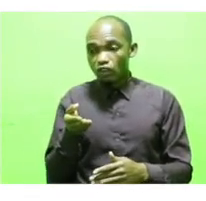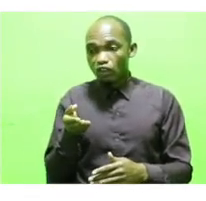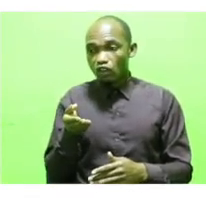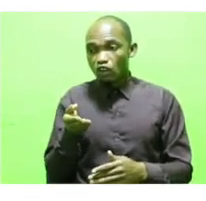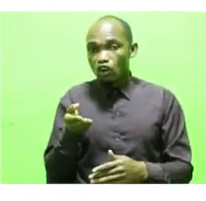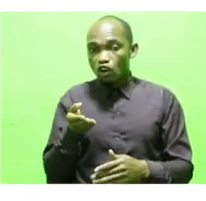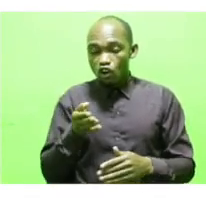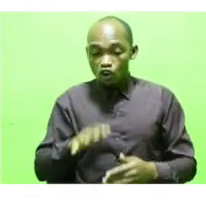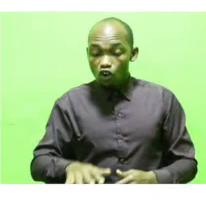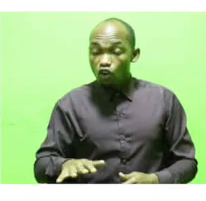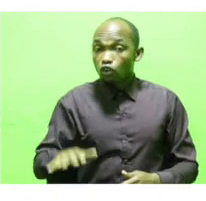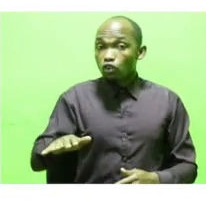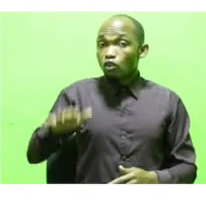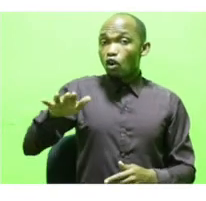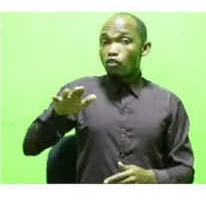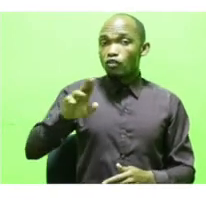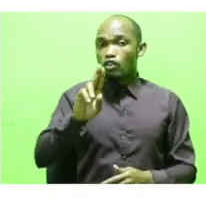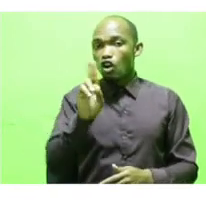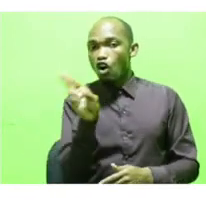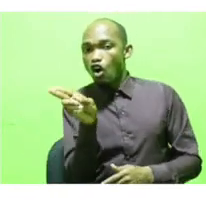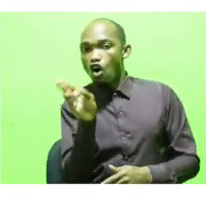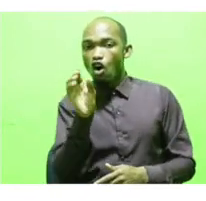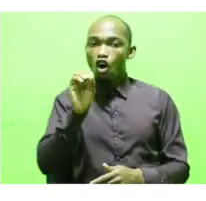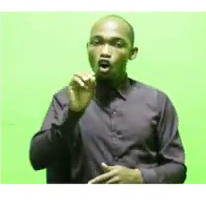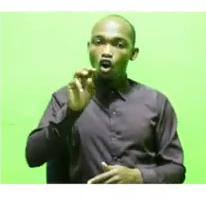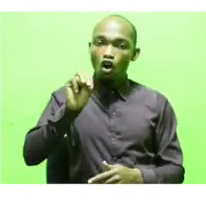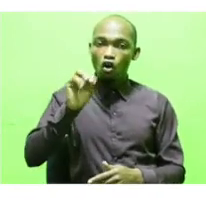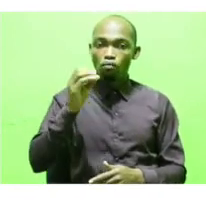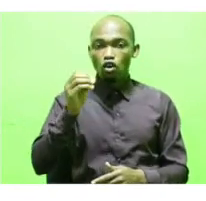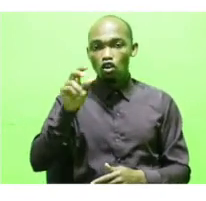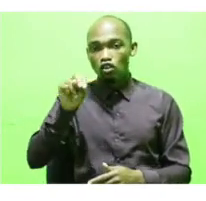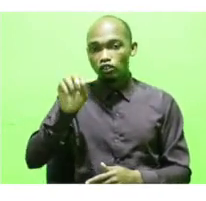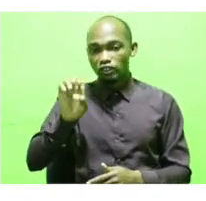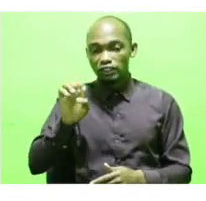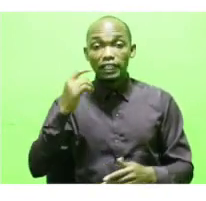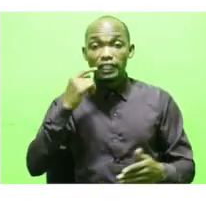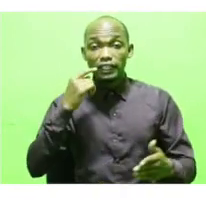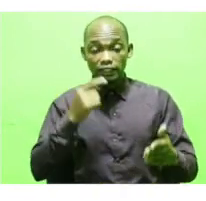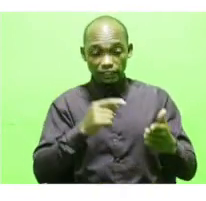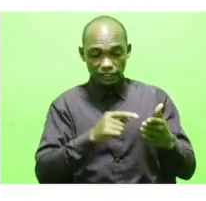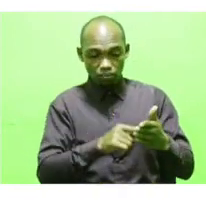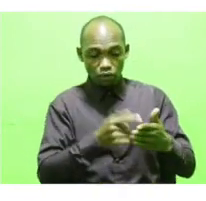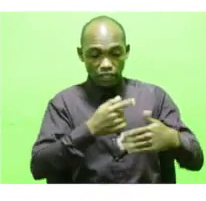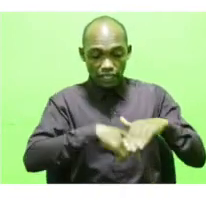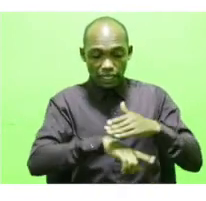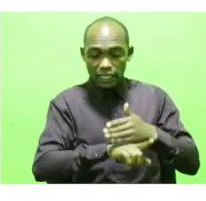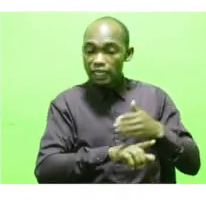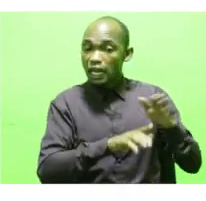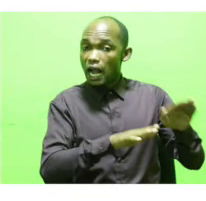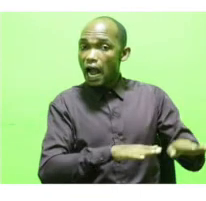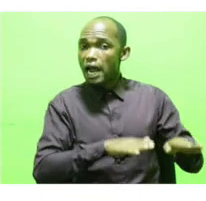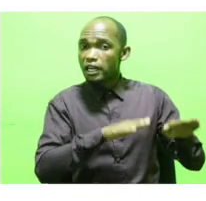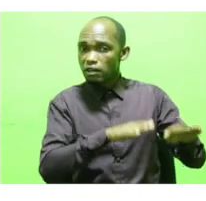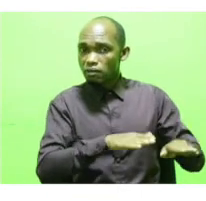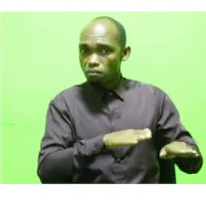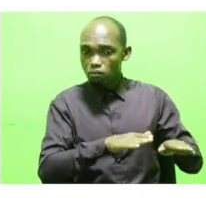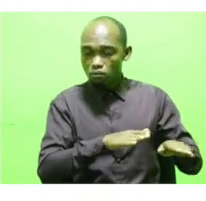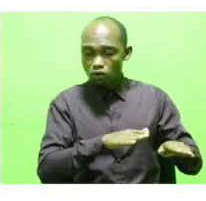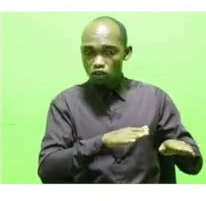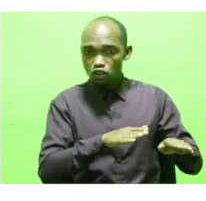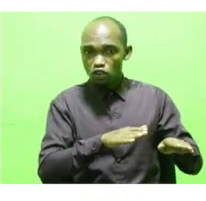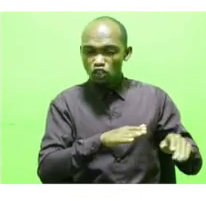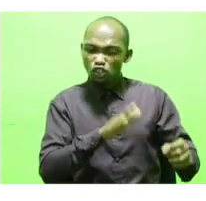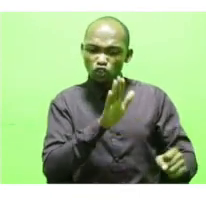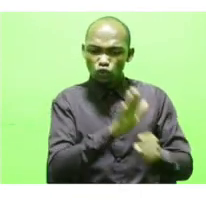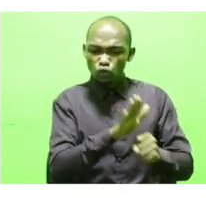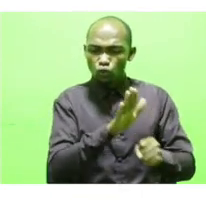growth hormones produced affects the growth of the organism. For instance, in animals,